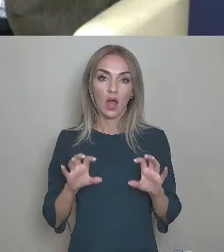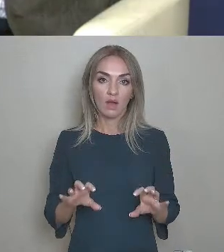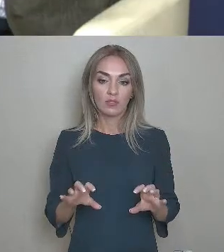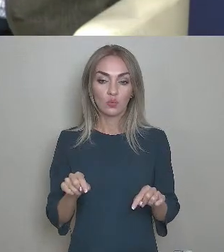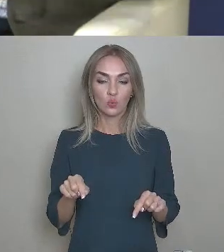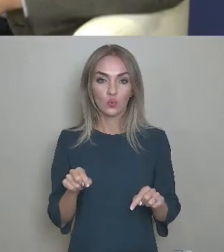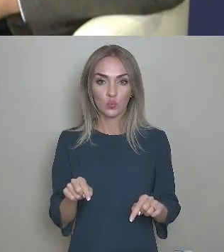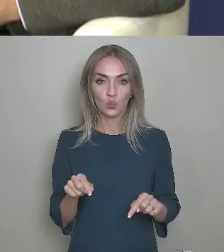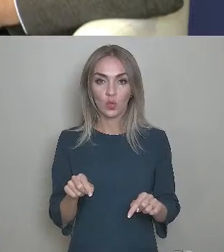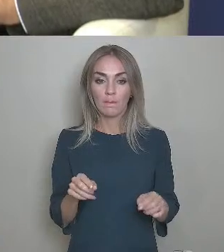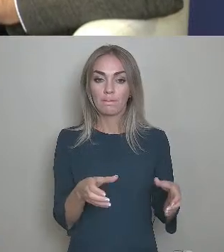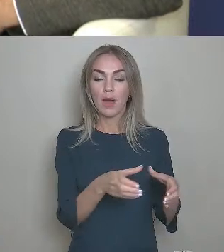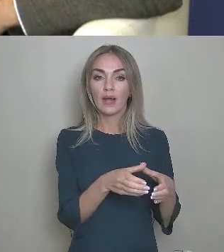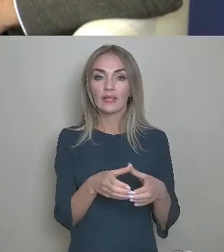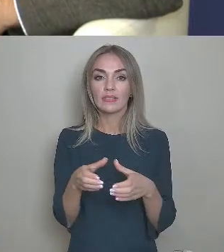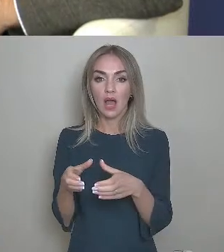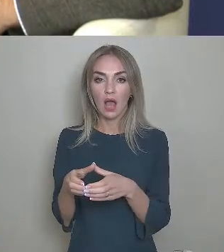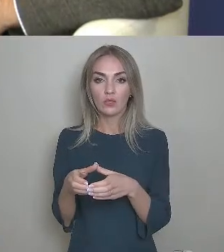The lawmaker